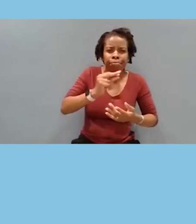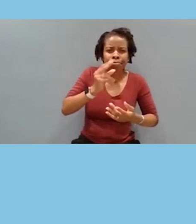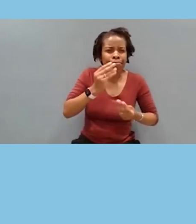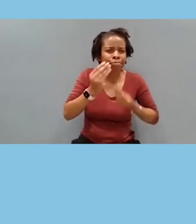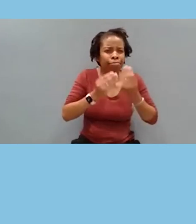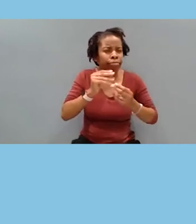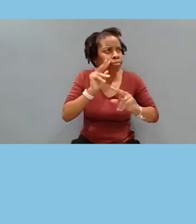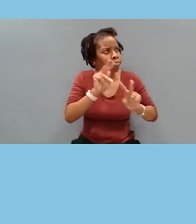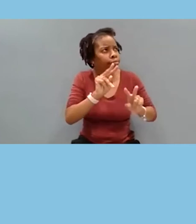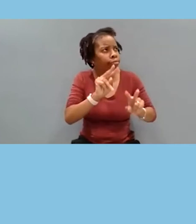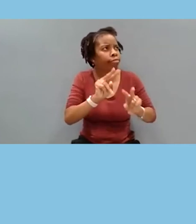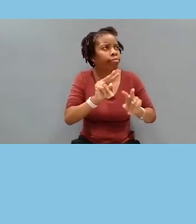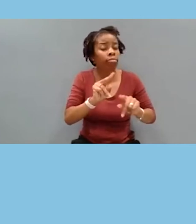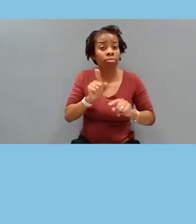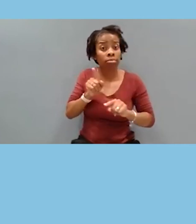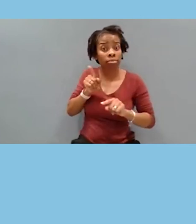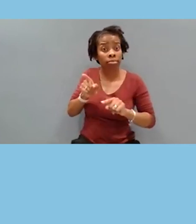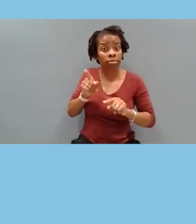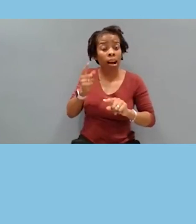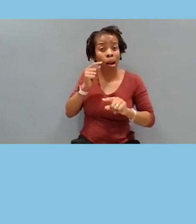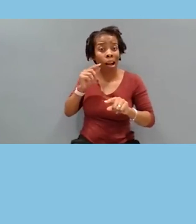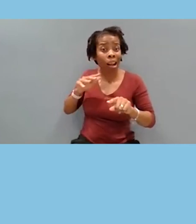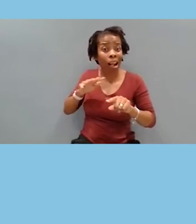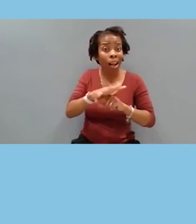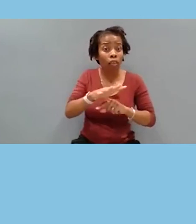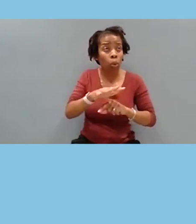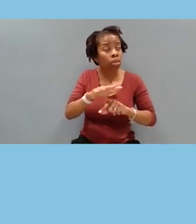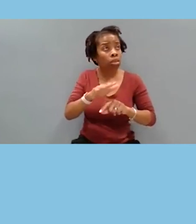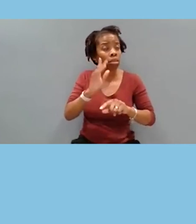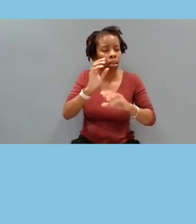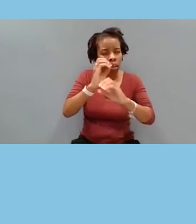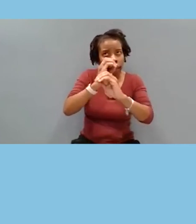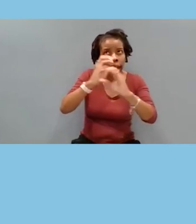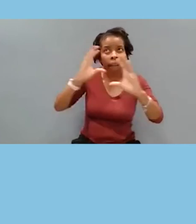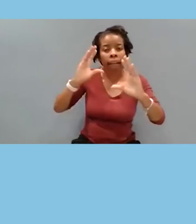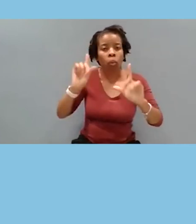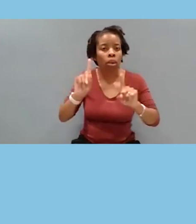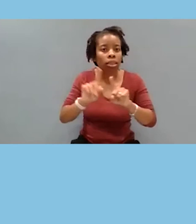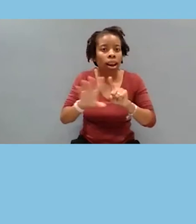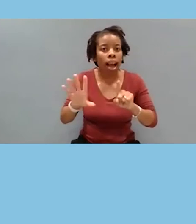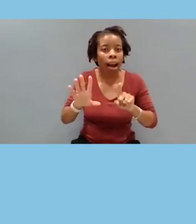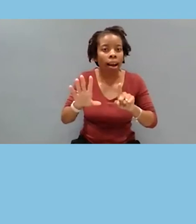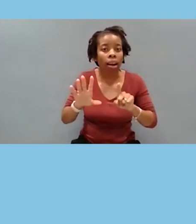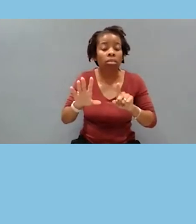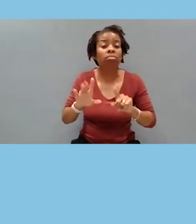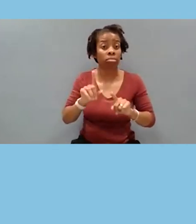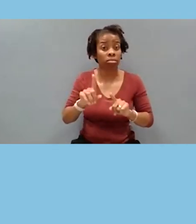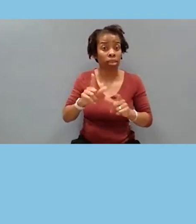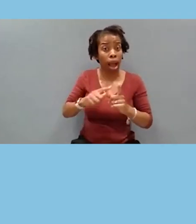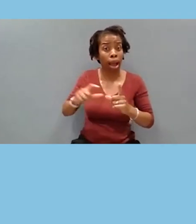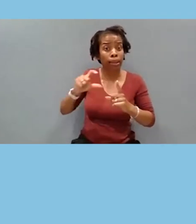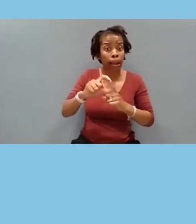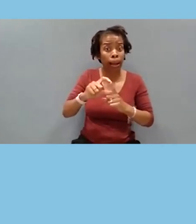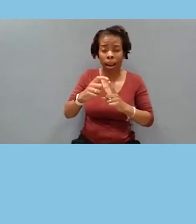reorder the narrative that we've just gone through, and actually think about audio description as a